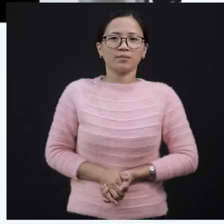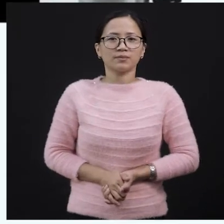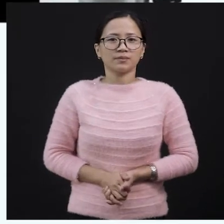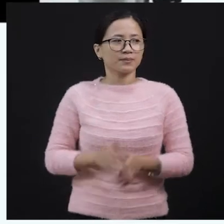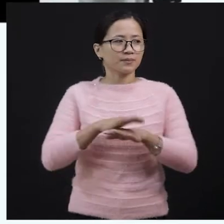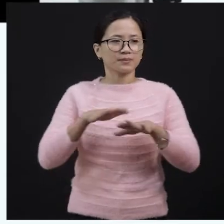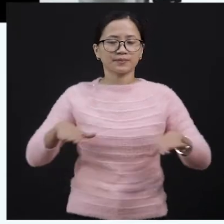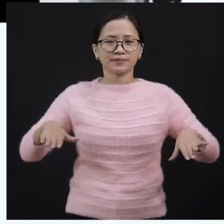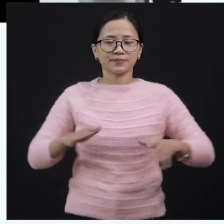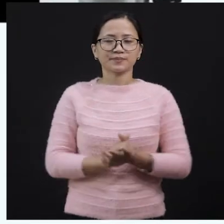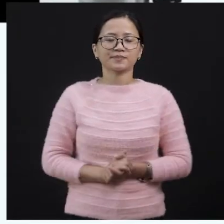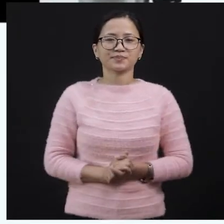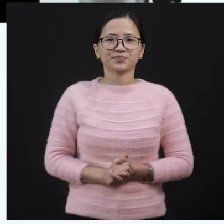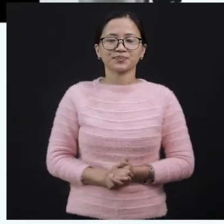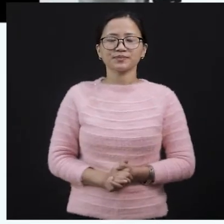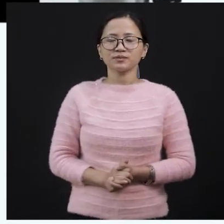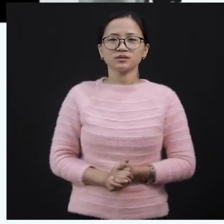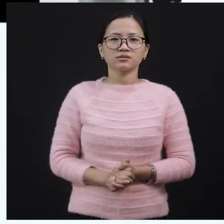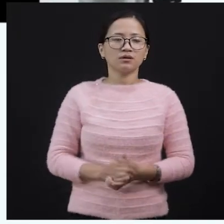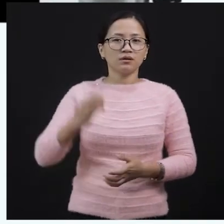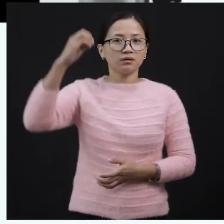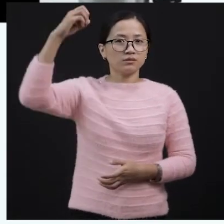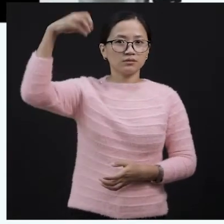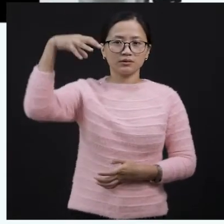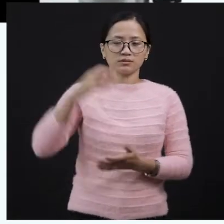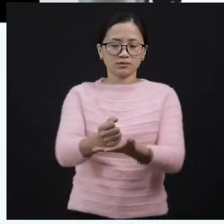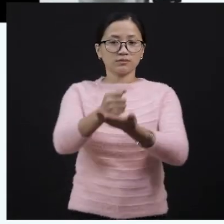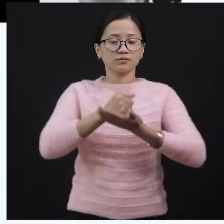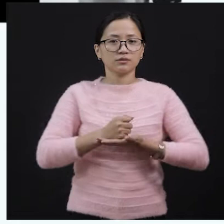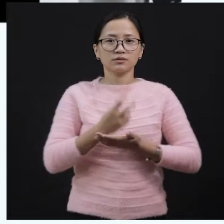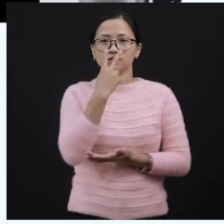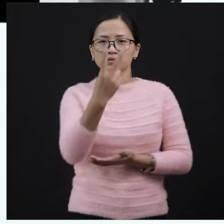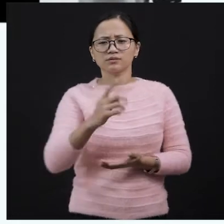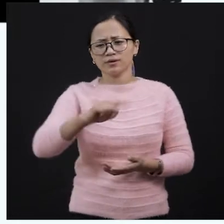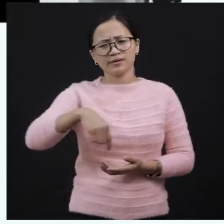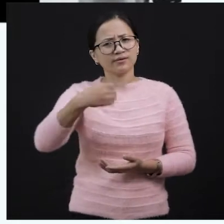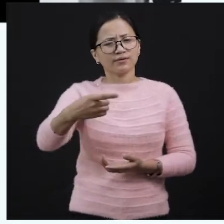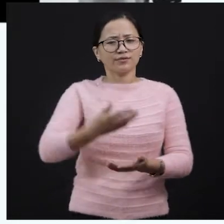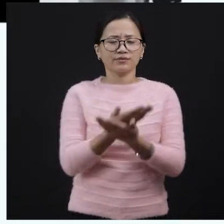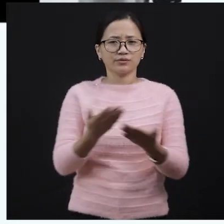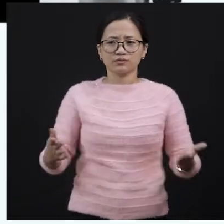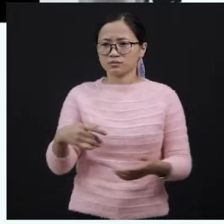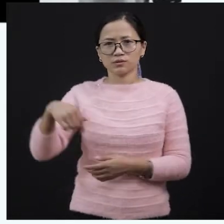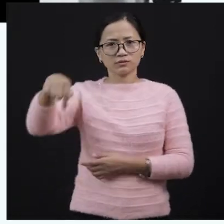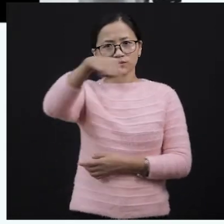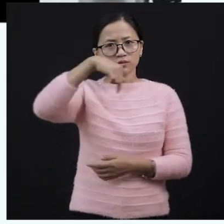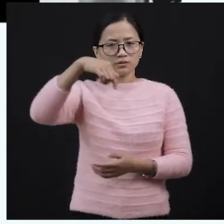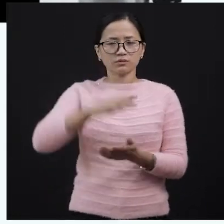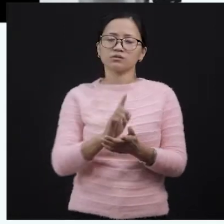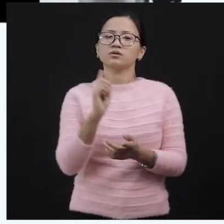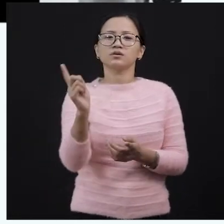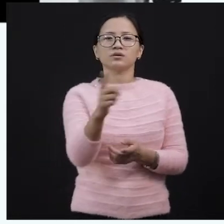So students, light helps us to see everything around us.